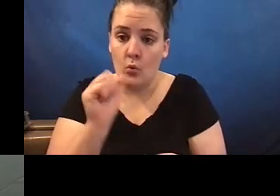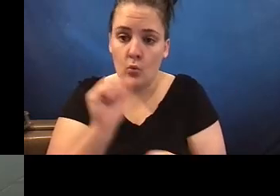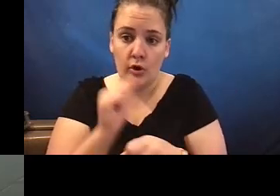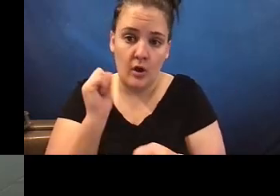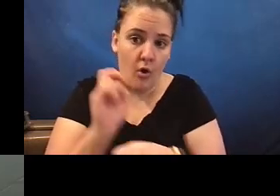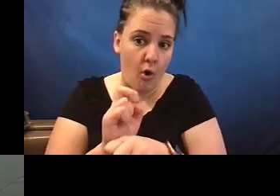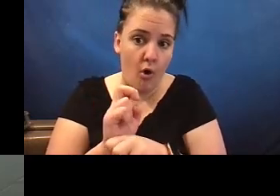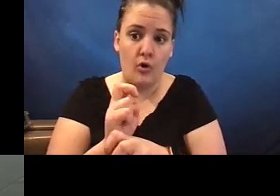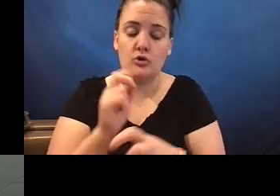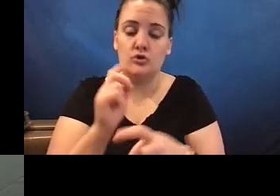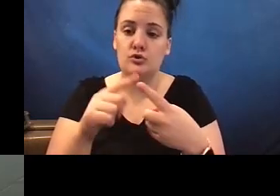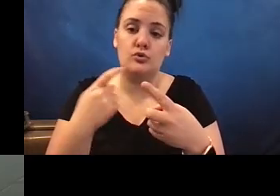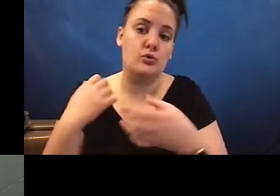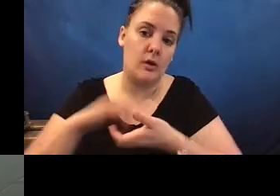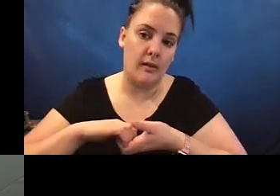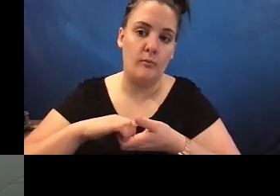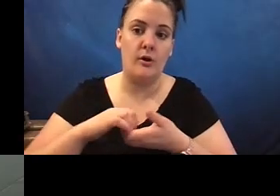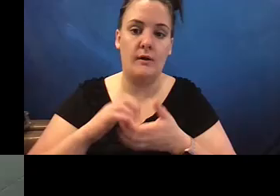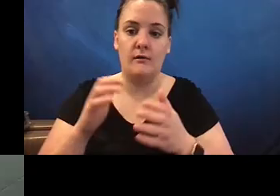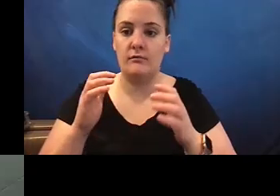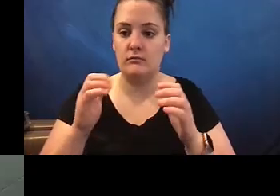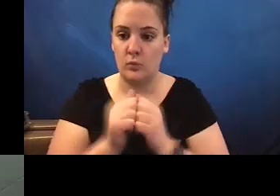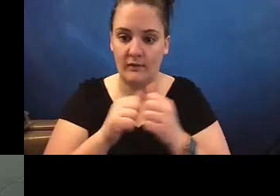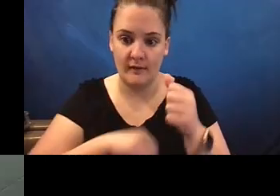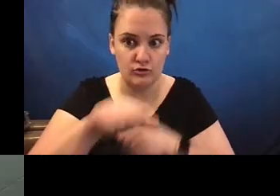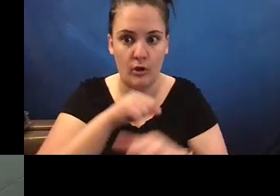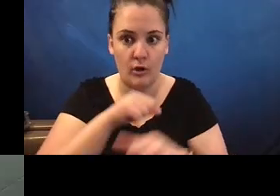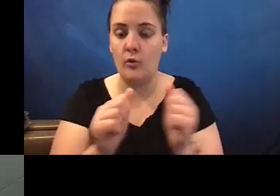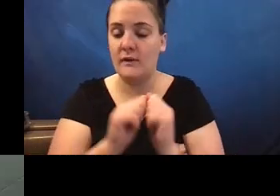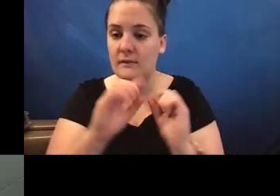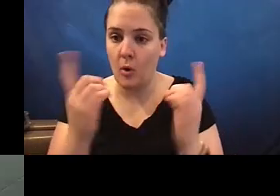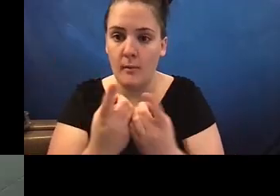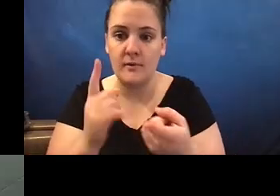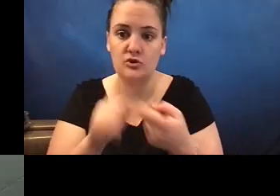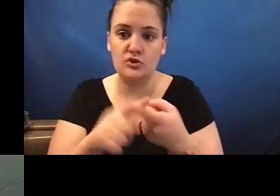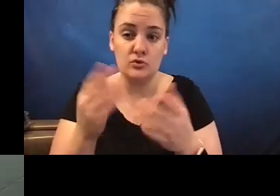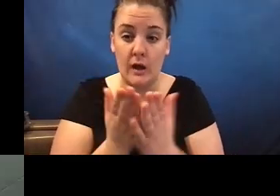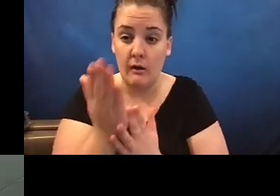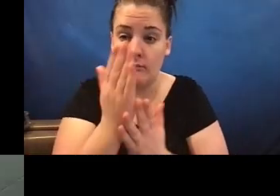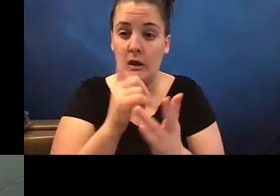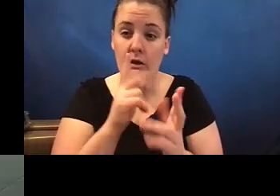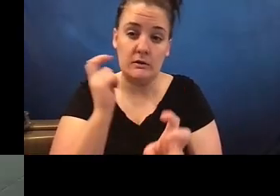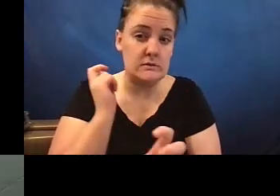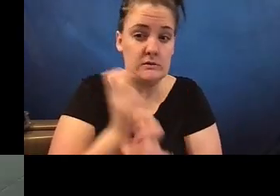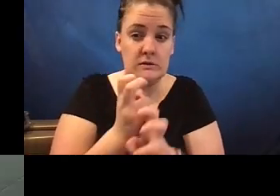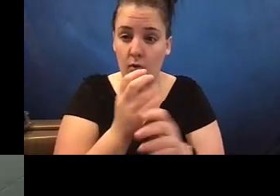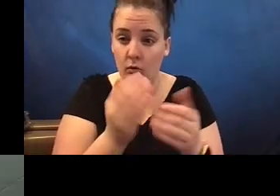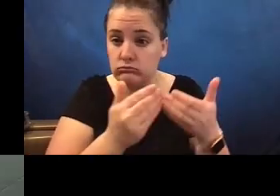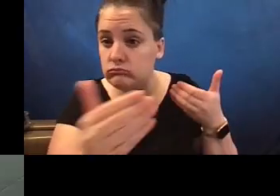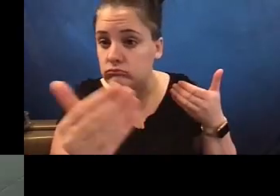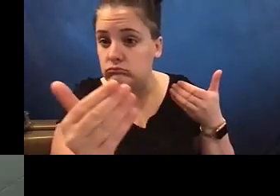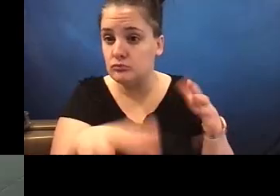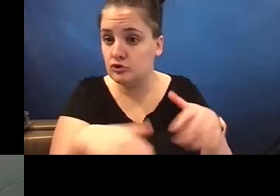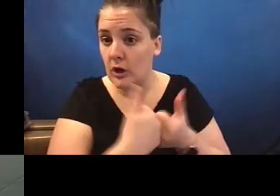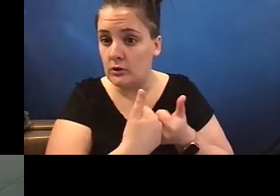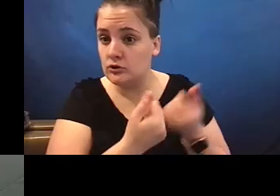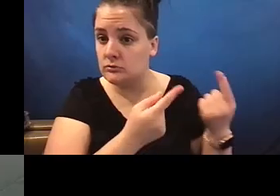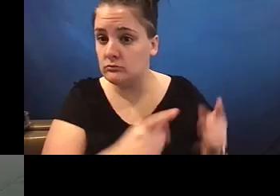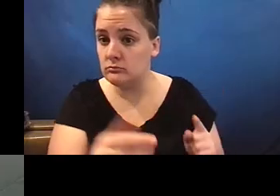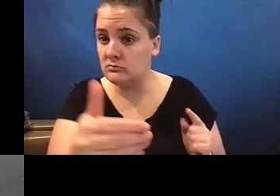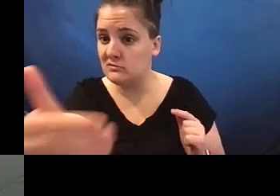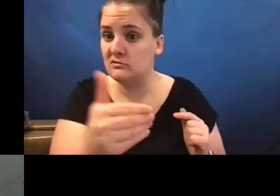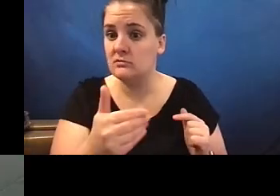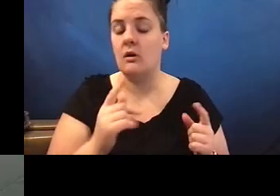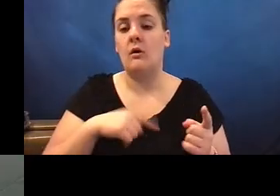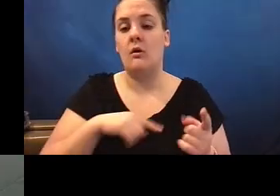collaborative partnership with each other, with the department, to navigate a really difficult landscape ahead. And takeaway from this meeting